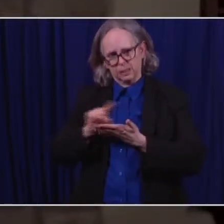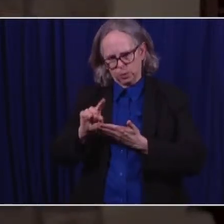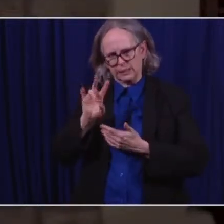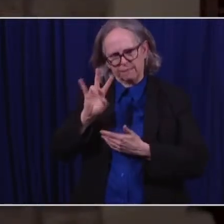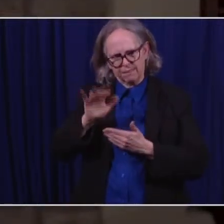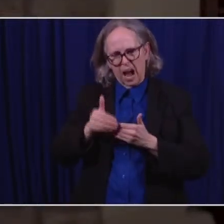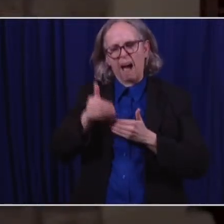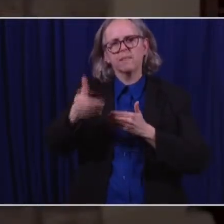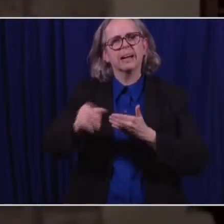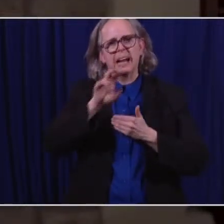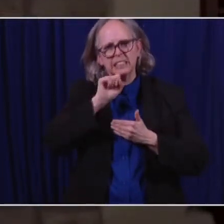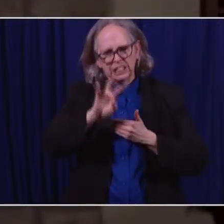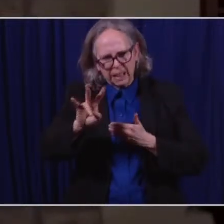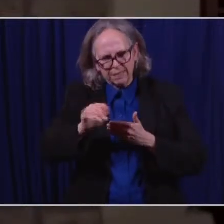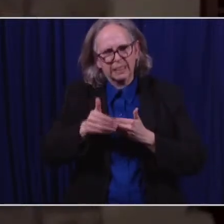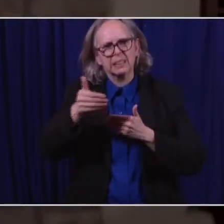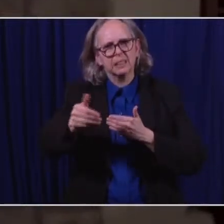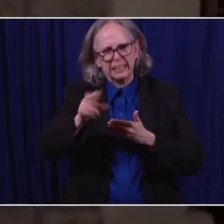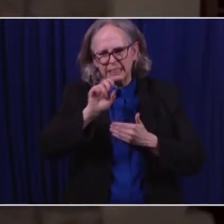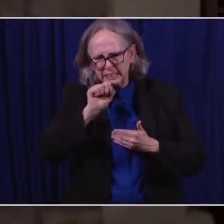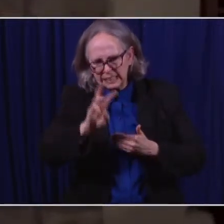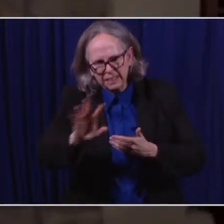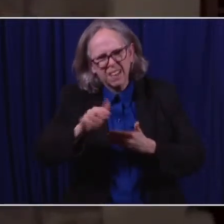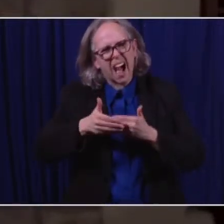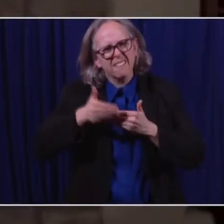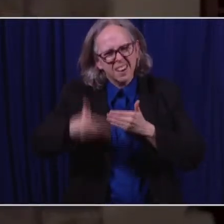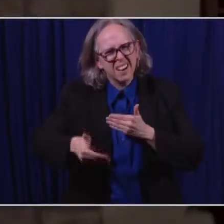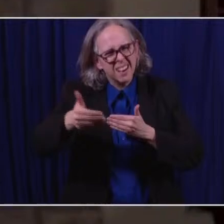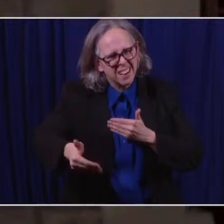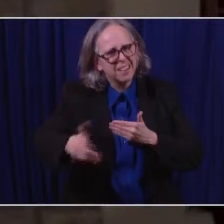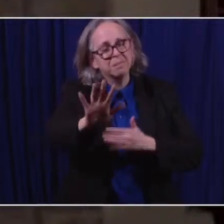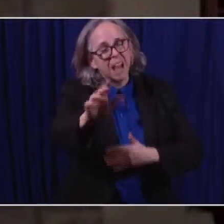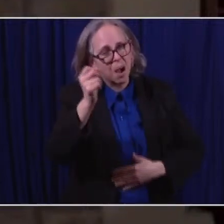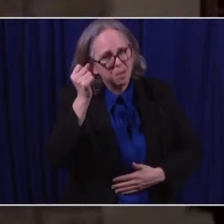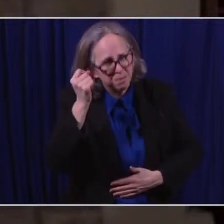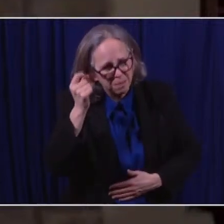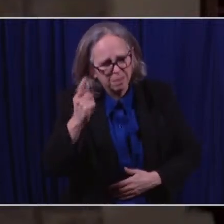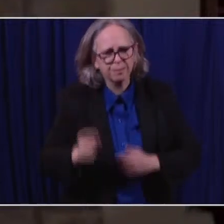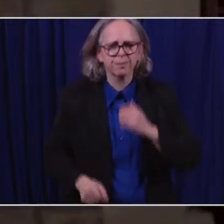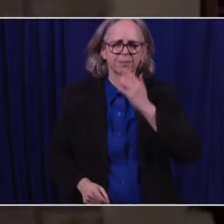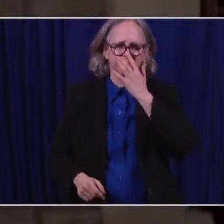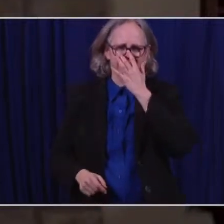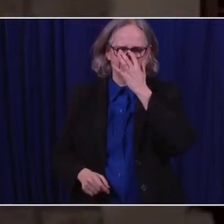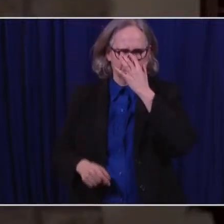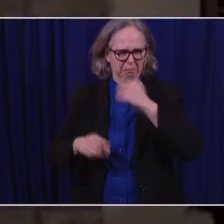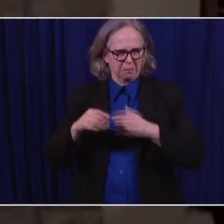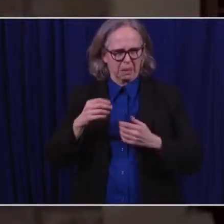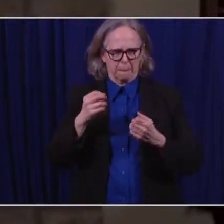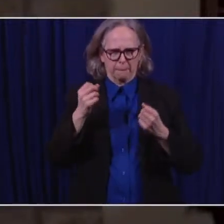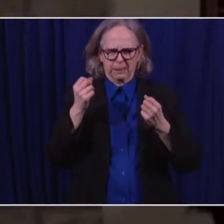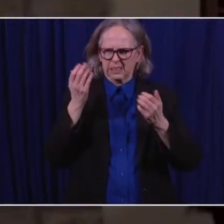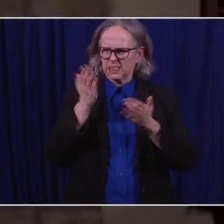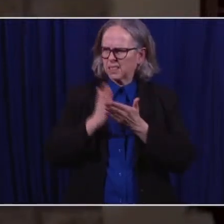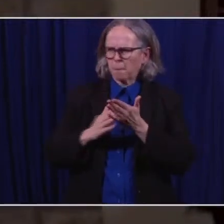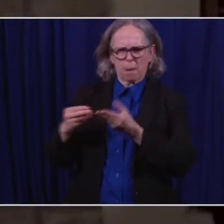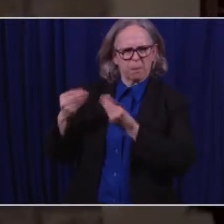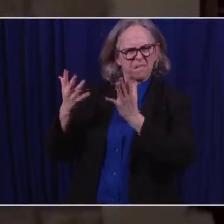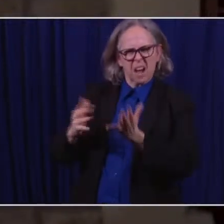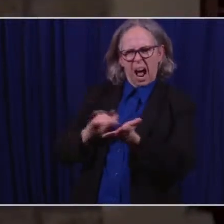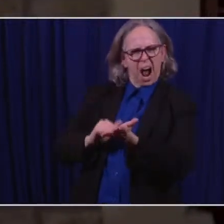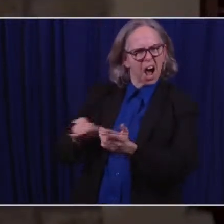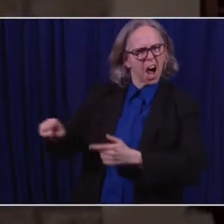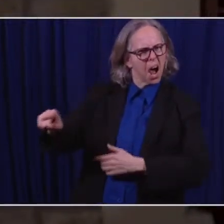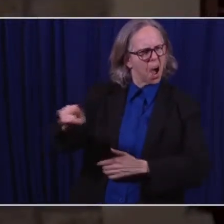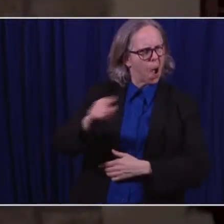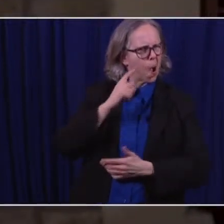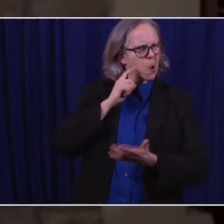go from there. Now, there's nothing to stop any of the providers. I know some of them, for example, during the first week when it